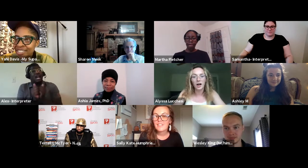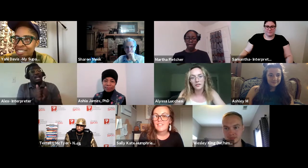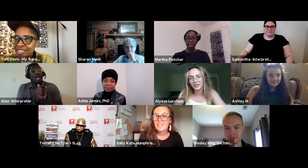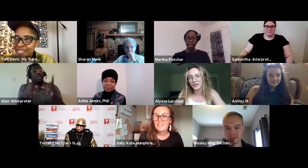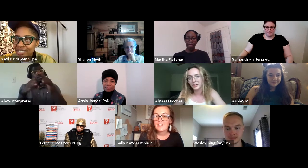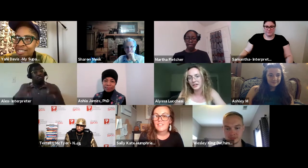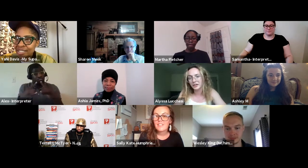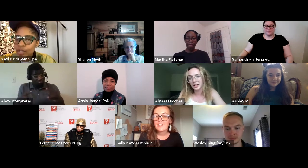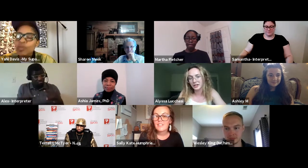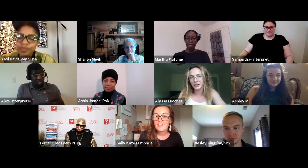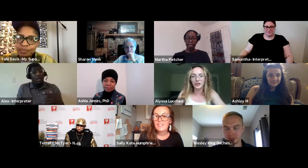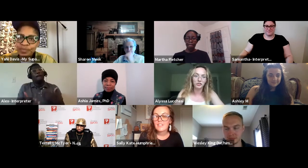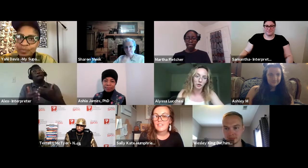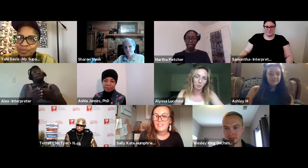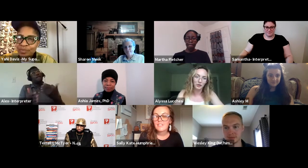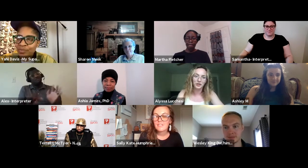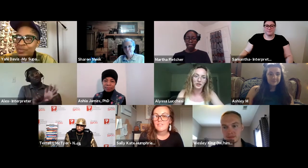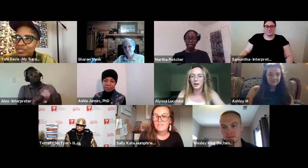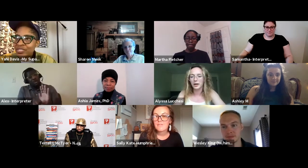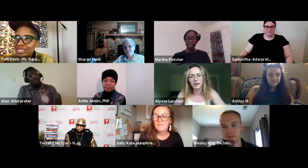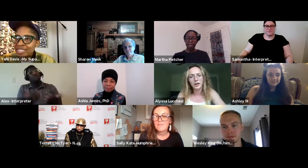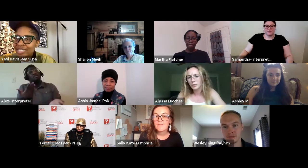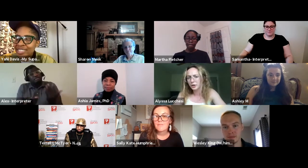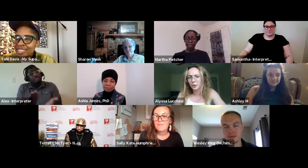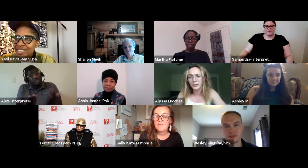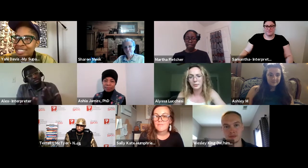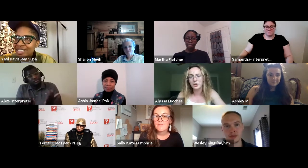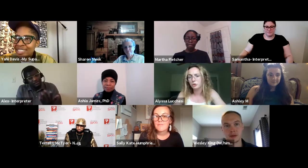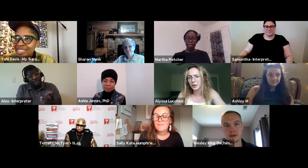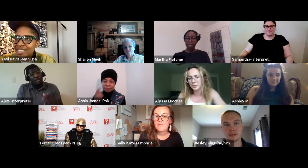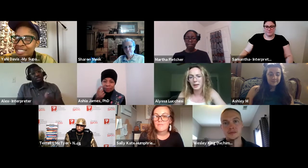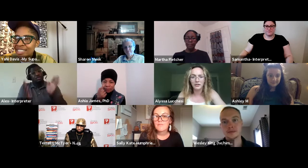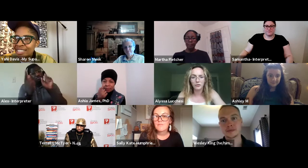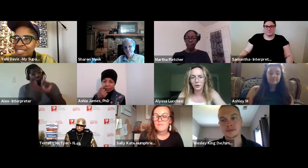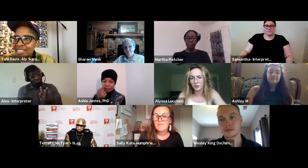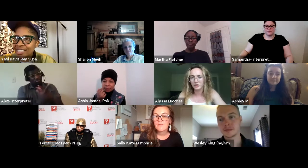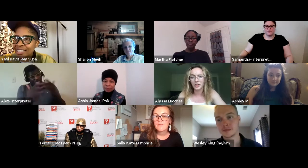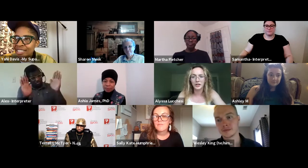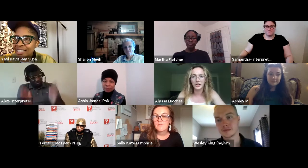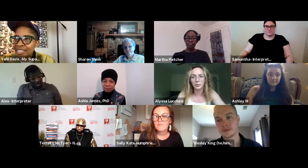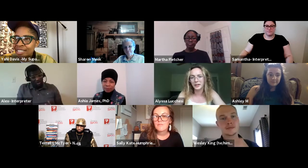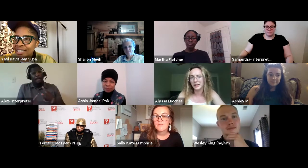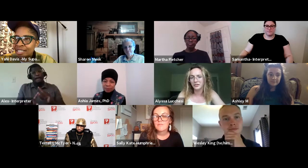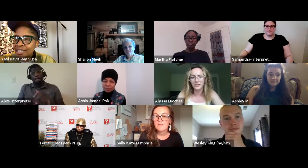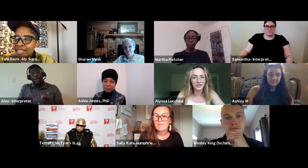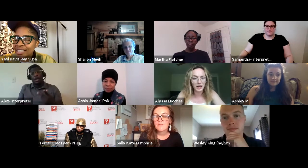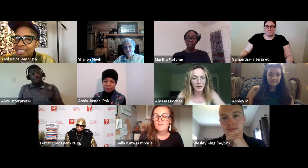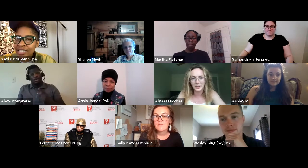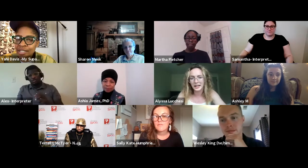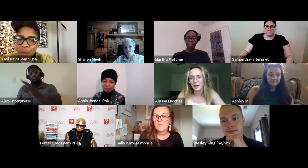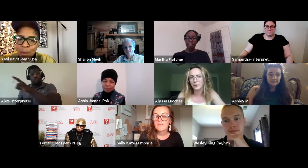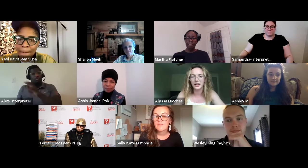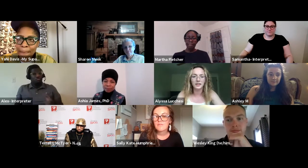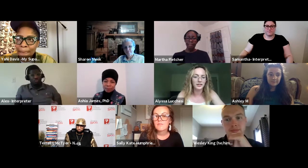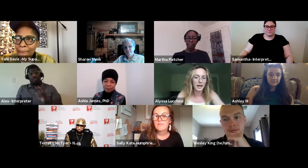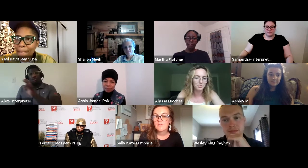COVID. Obviously, it's a little easier because you're in person. But we do trips back and forth to each other. We FaceTime when we